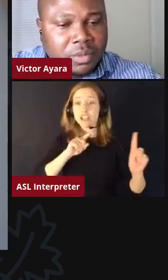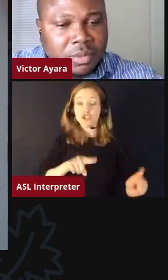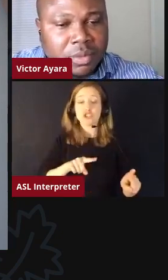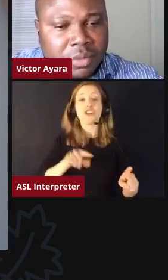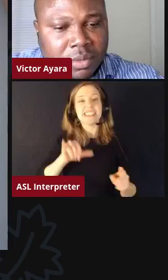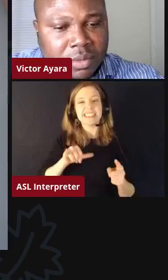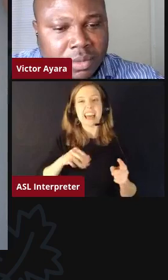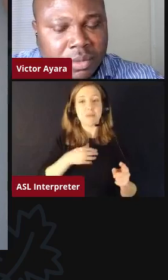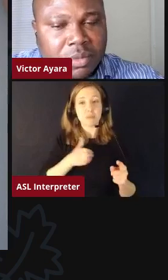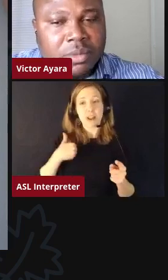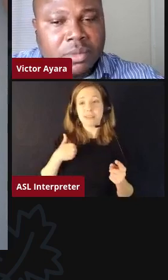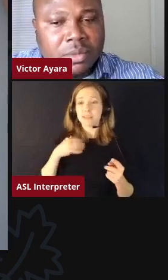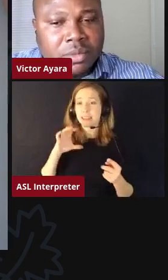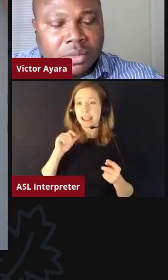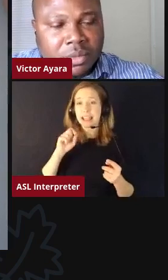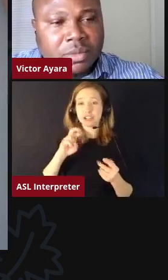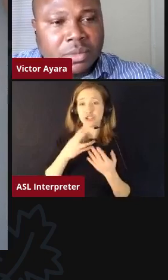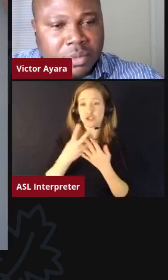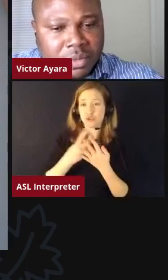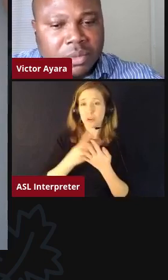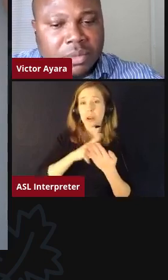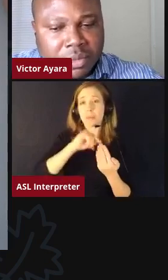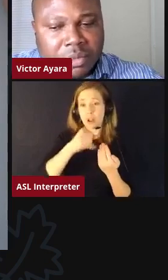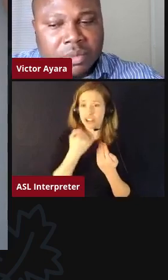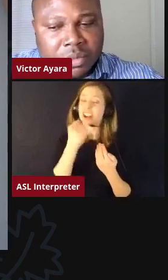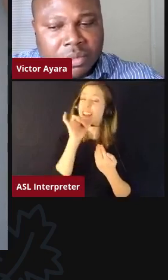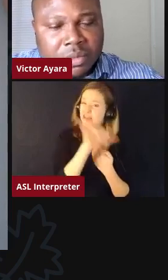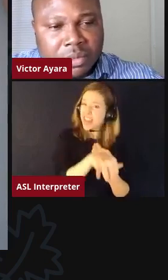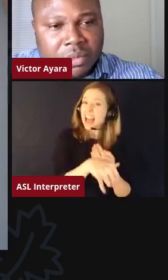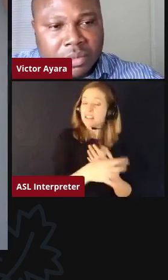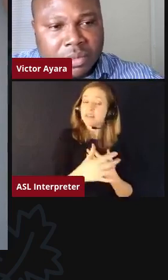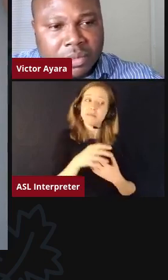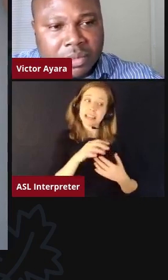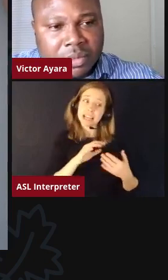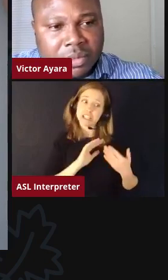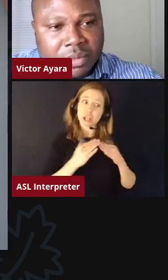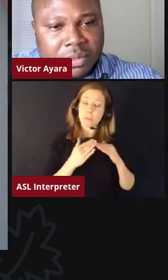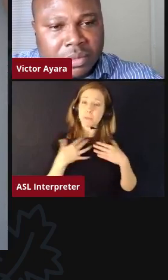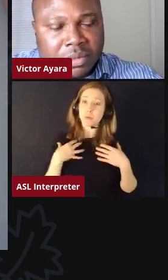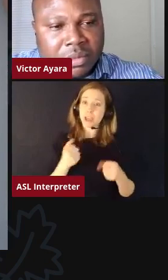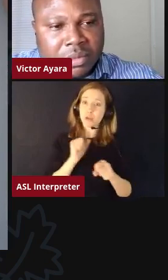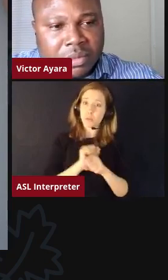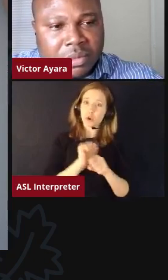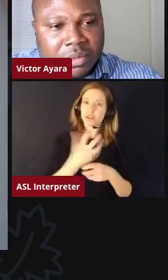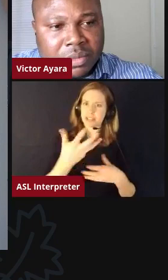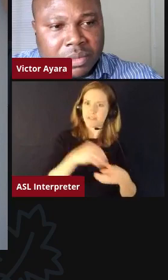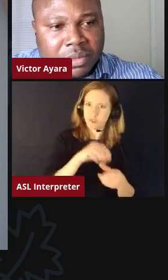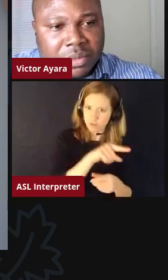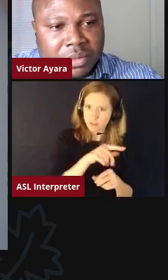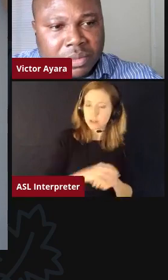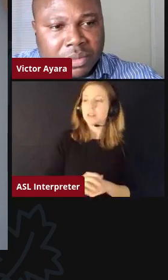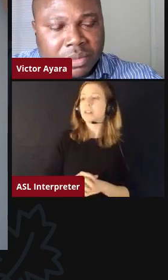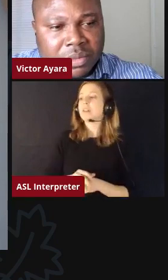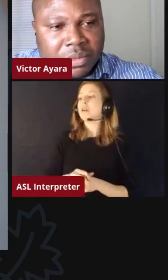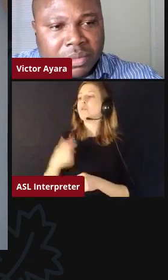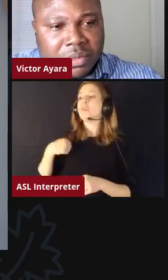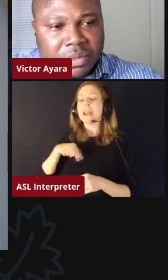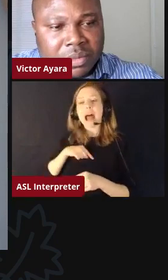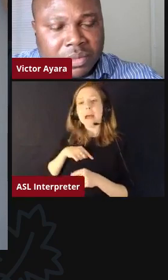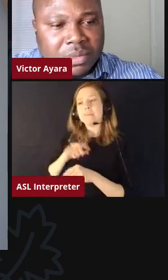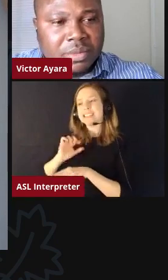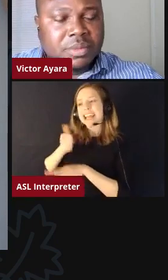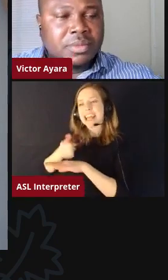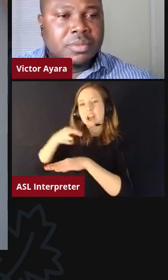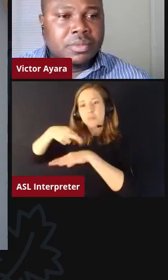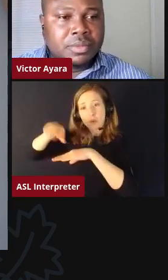community health workers of those groups. In the work that I'm doing with the social care referrals, we're really trying to, once we